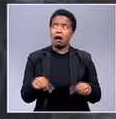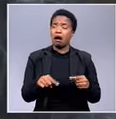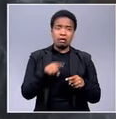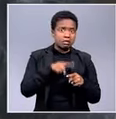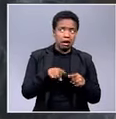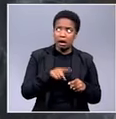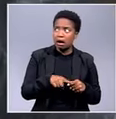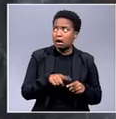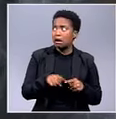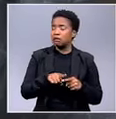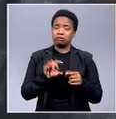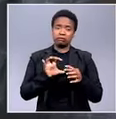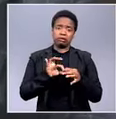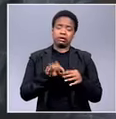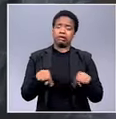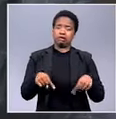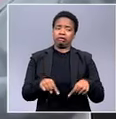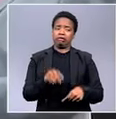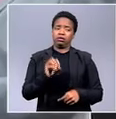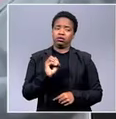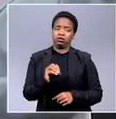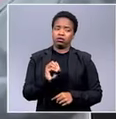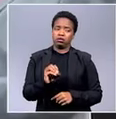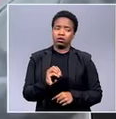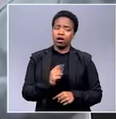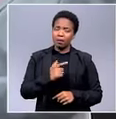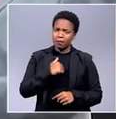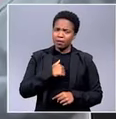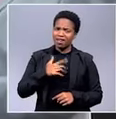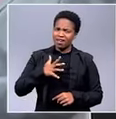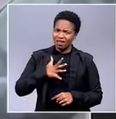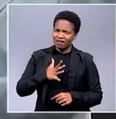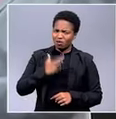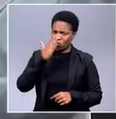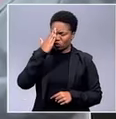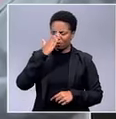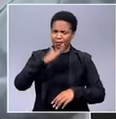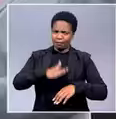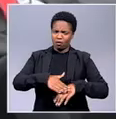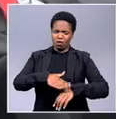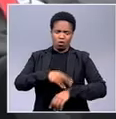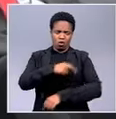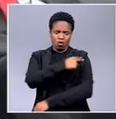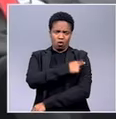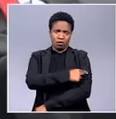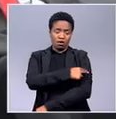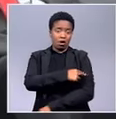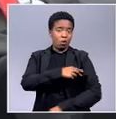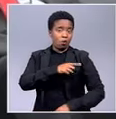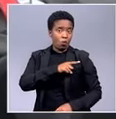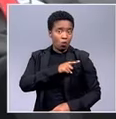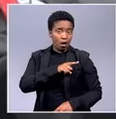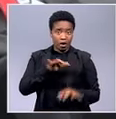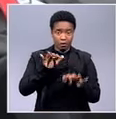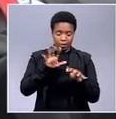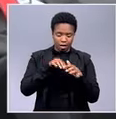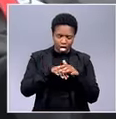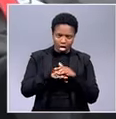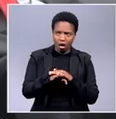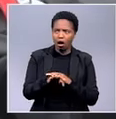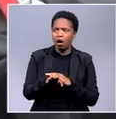and at home. I would like more hospitals so people can get help.